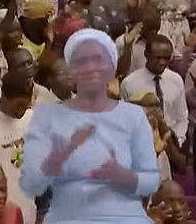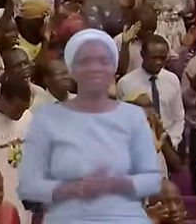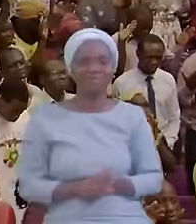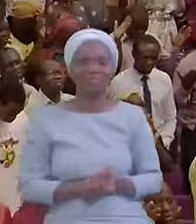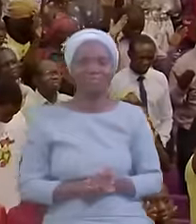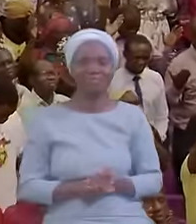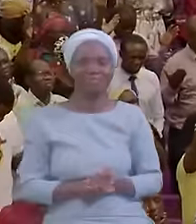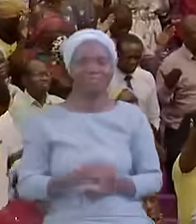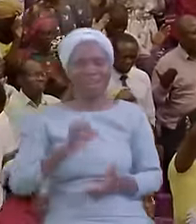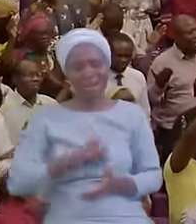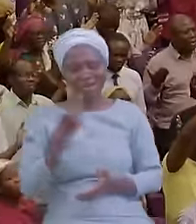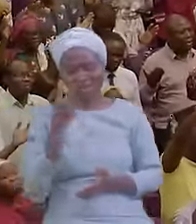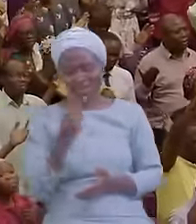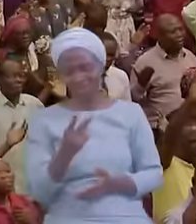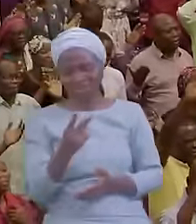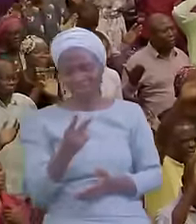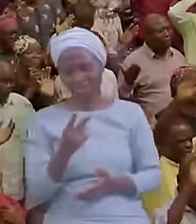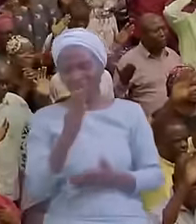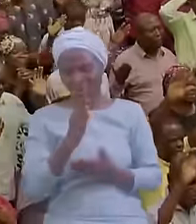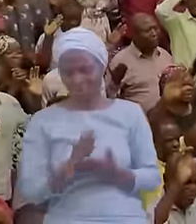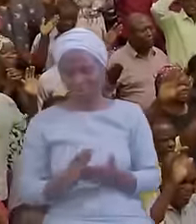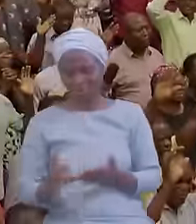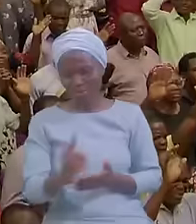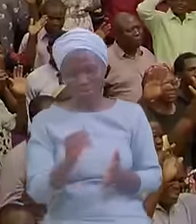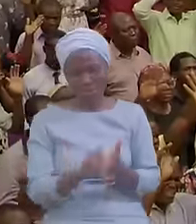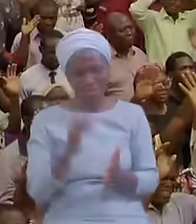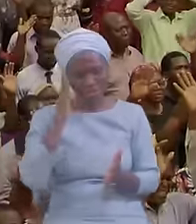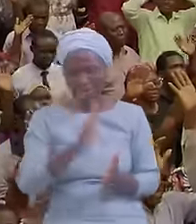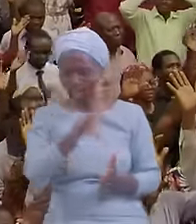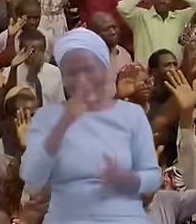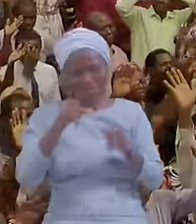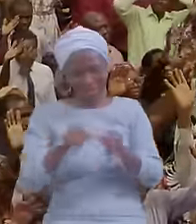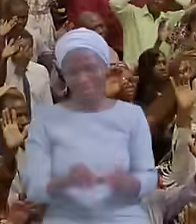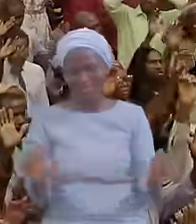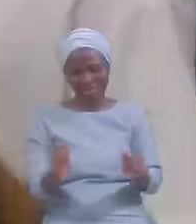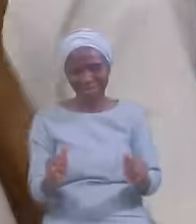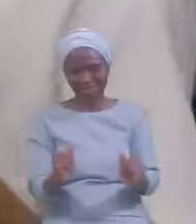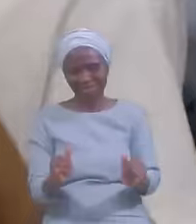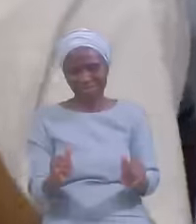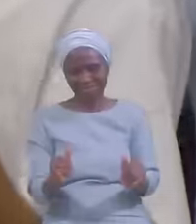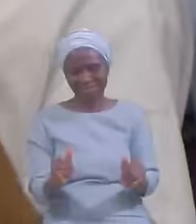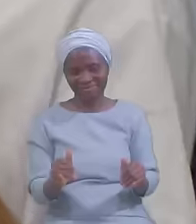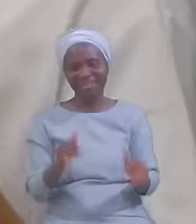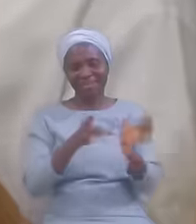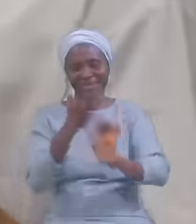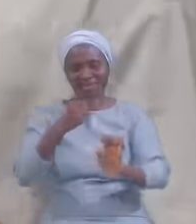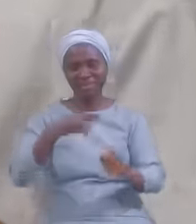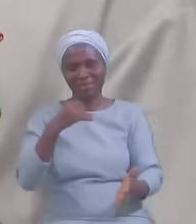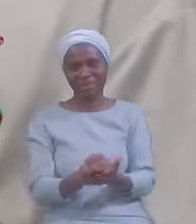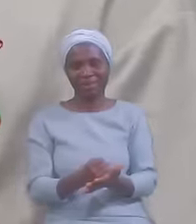I see somebody that will never remain the same as he ever was.